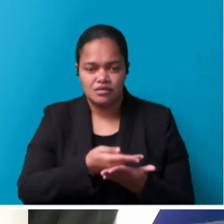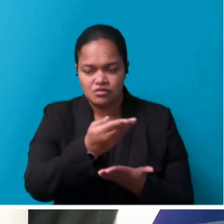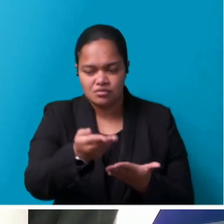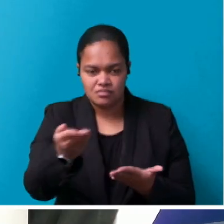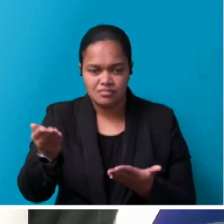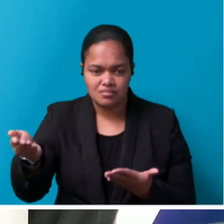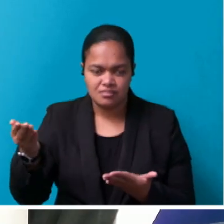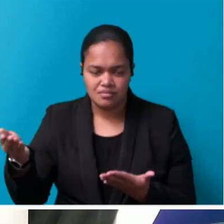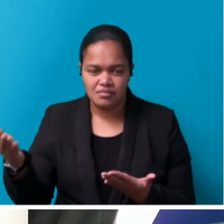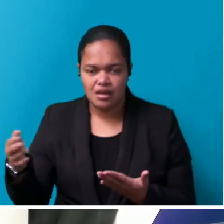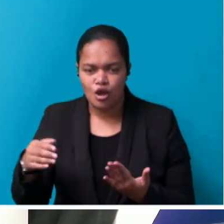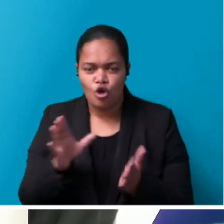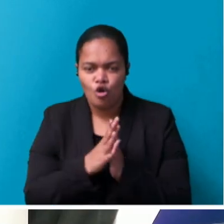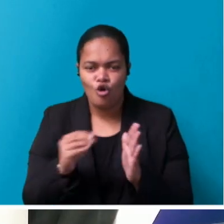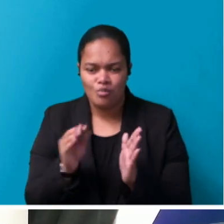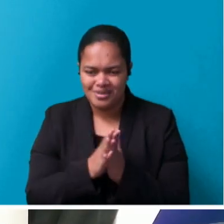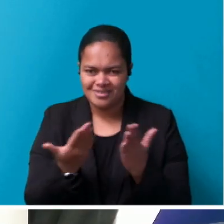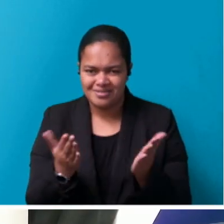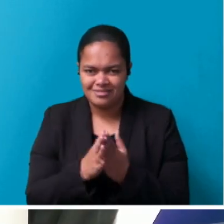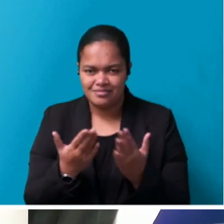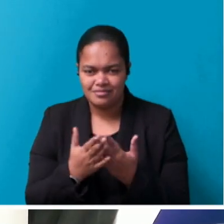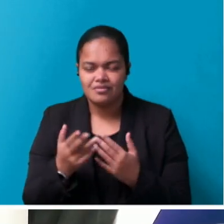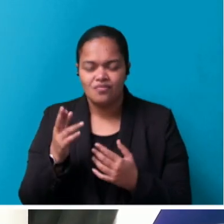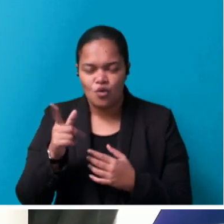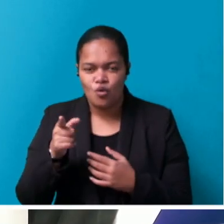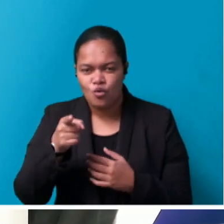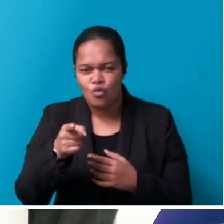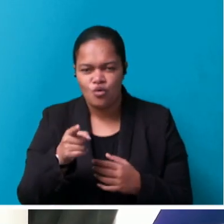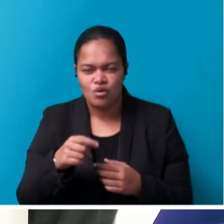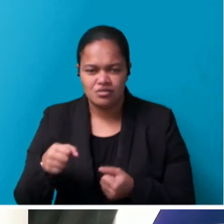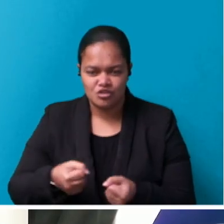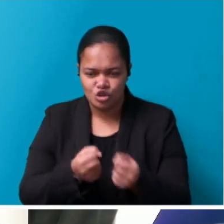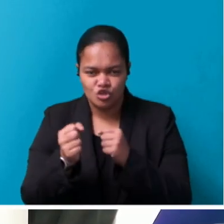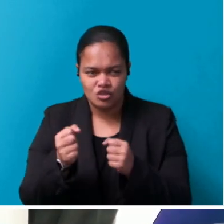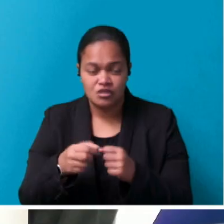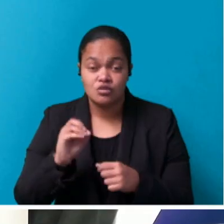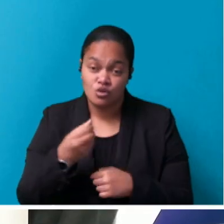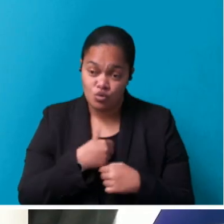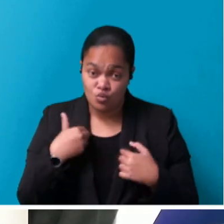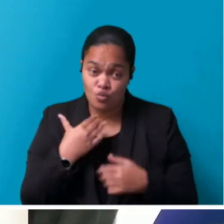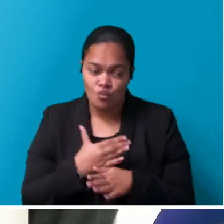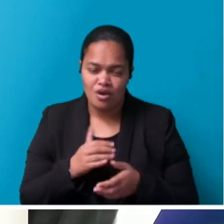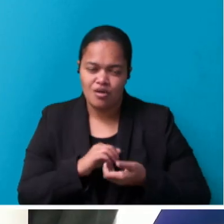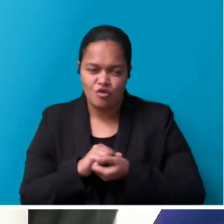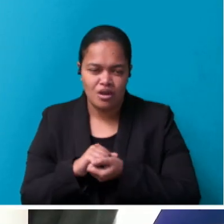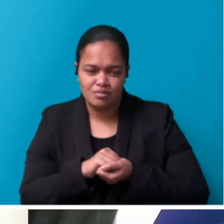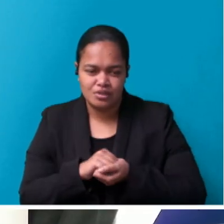Digital Strategy to every member of this august House. Let us all work collaboratively